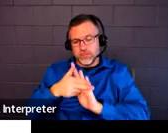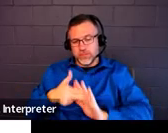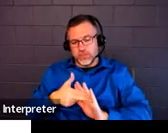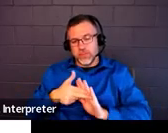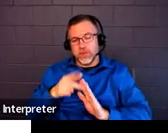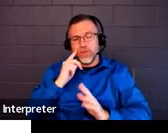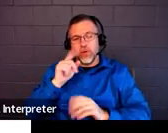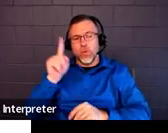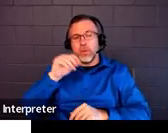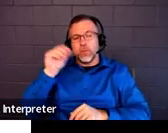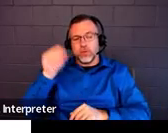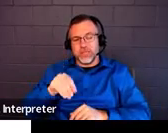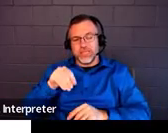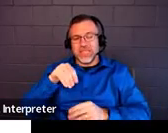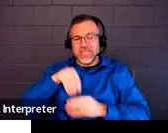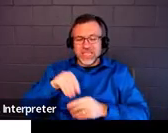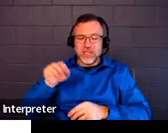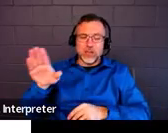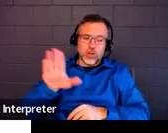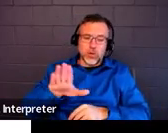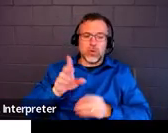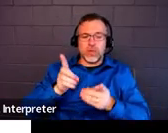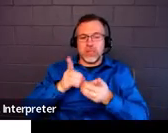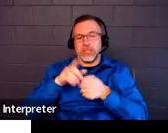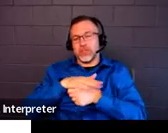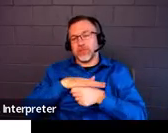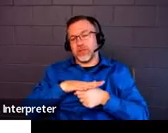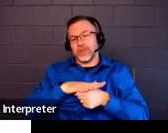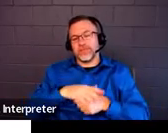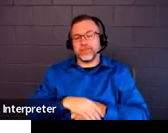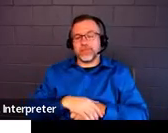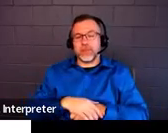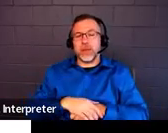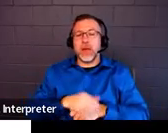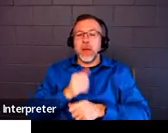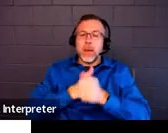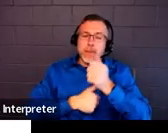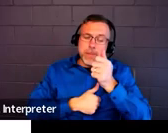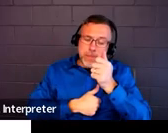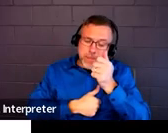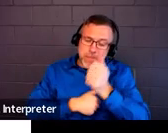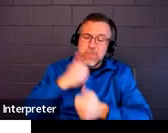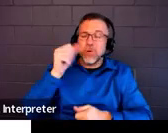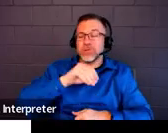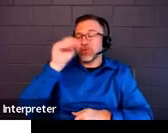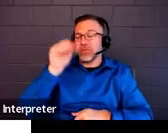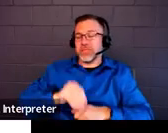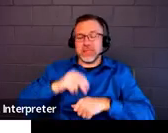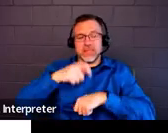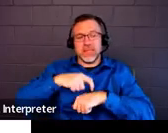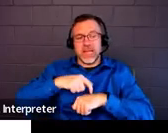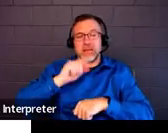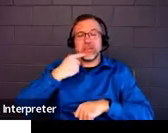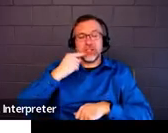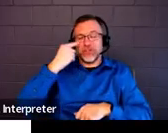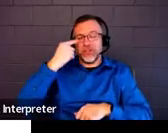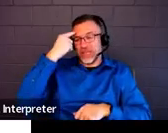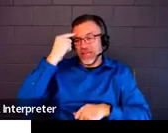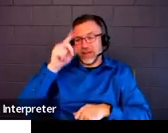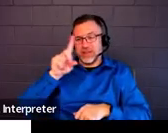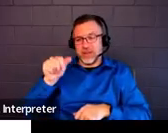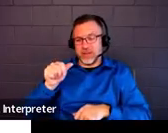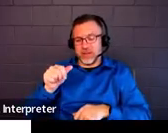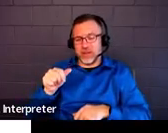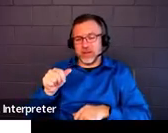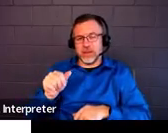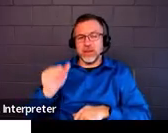population in your district. Generally speaking, a significant cognitive disability, the child would be identified